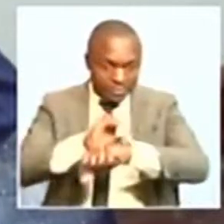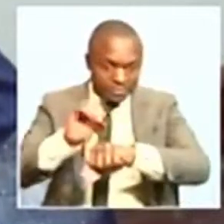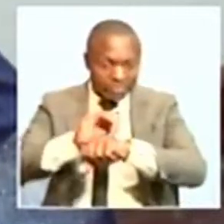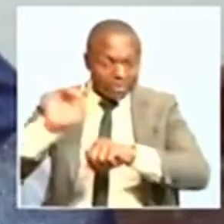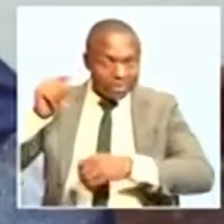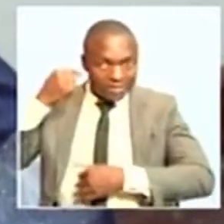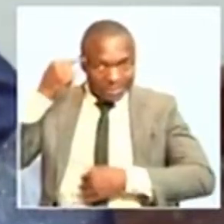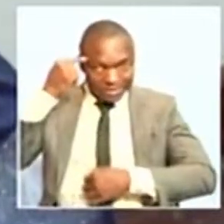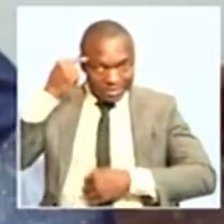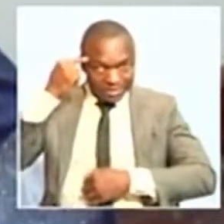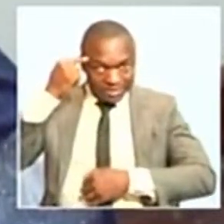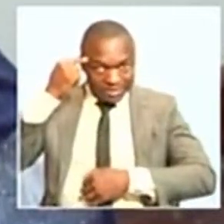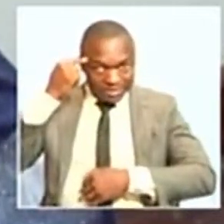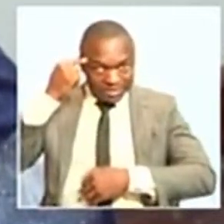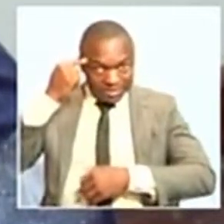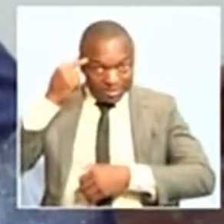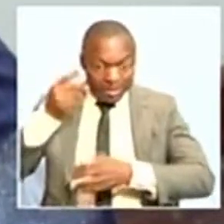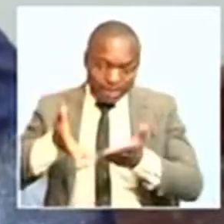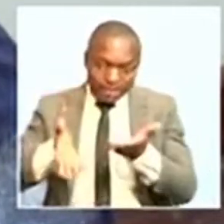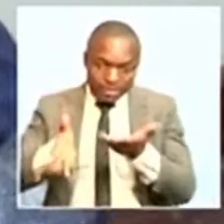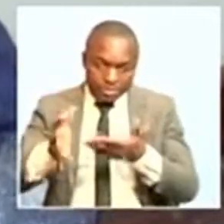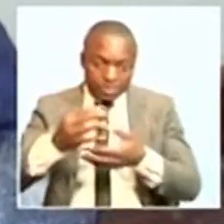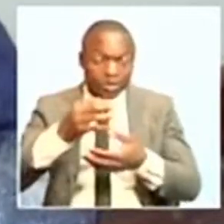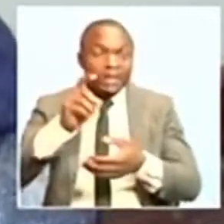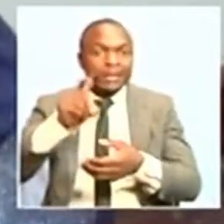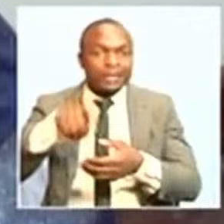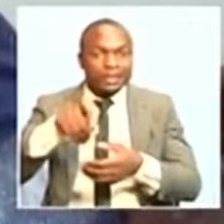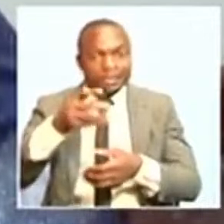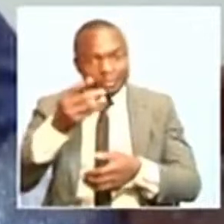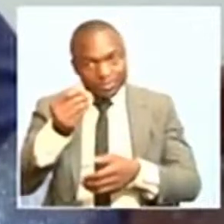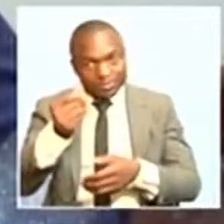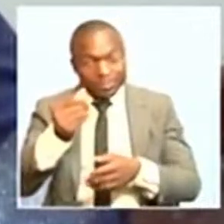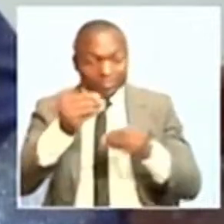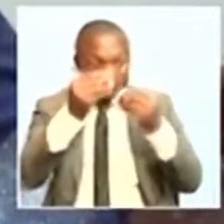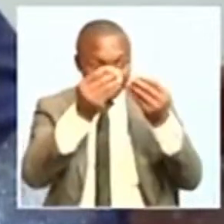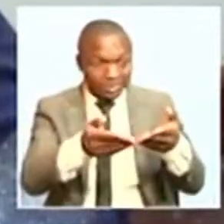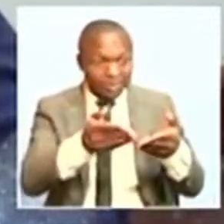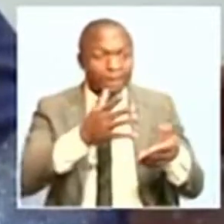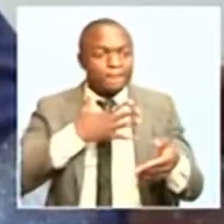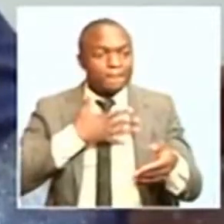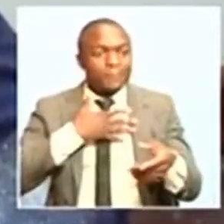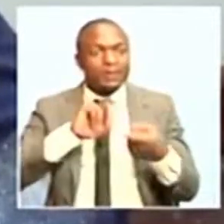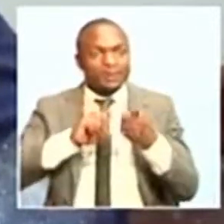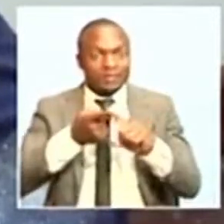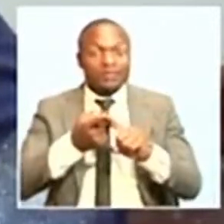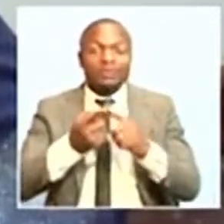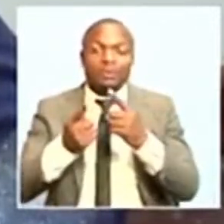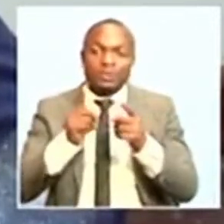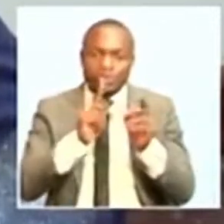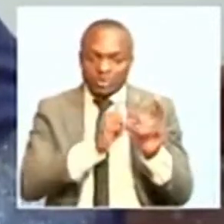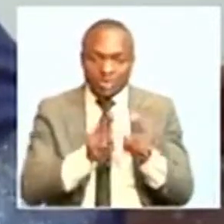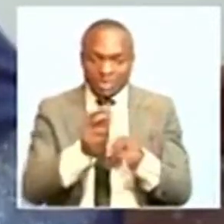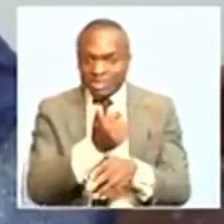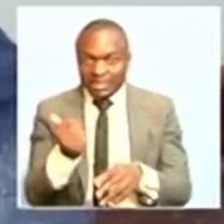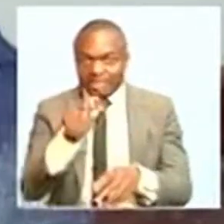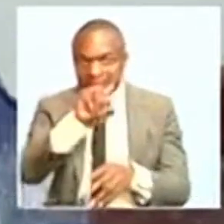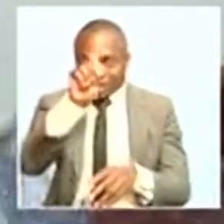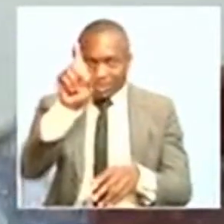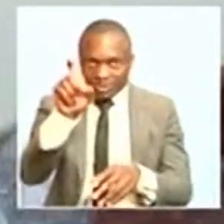raise much needed revenue. I'll hand over to my colleague to speak to the other questions. Thank